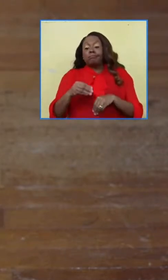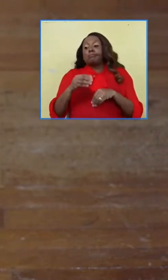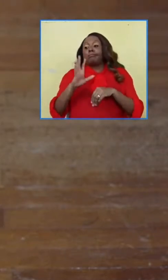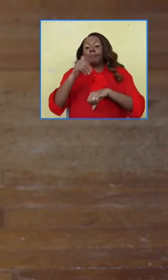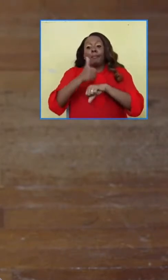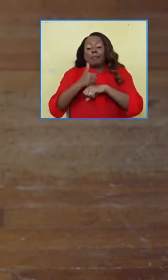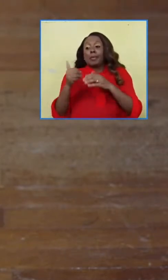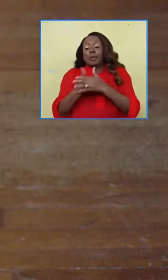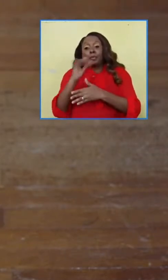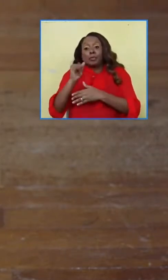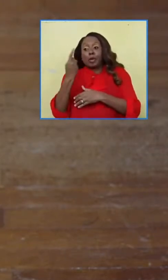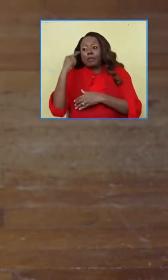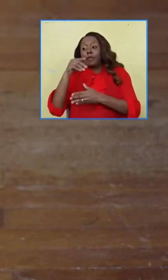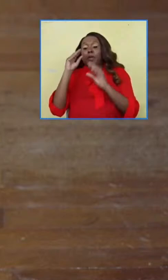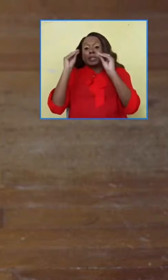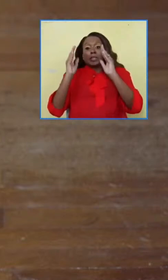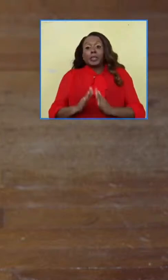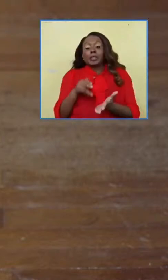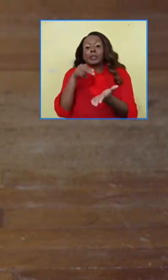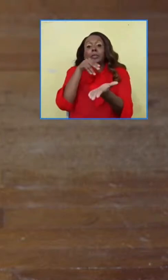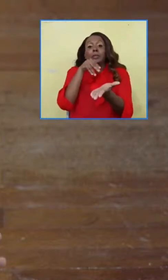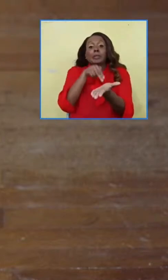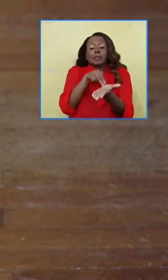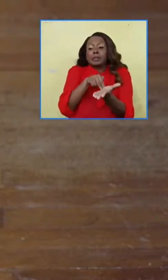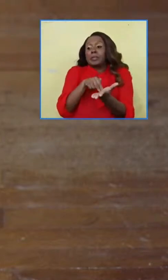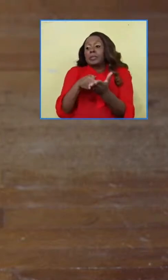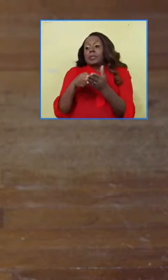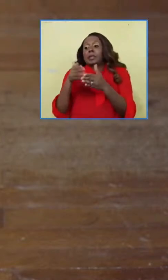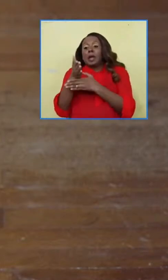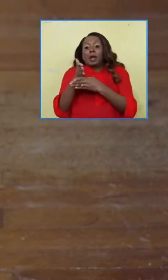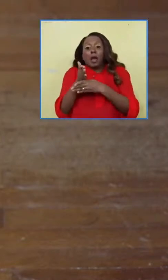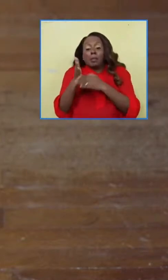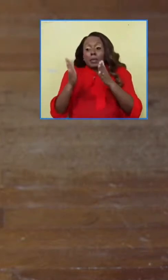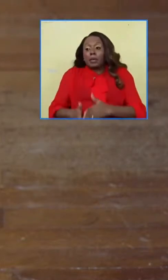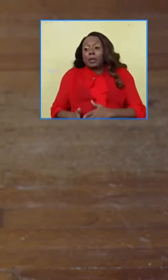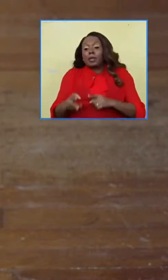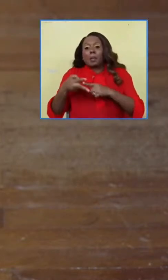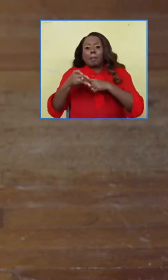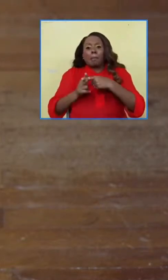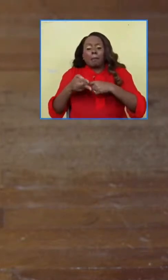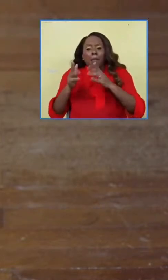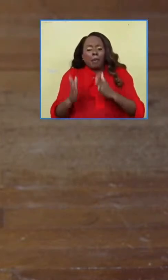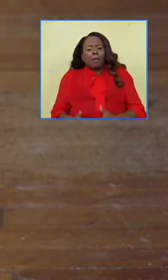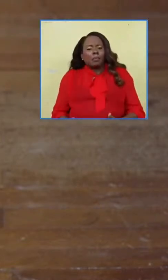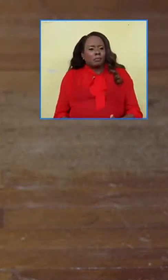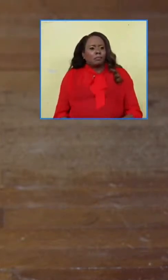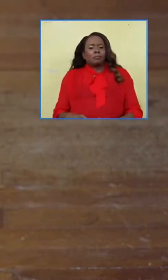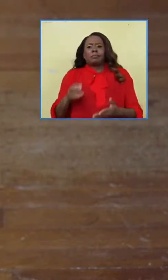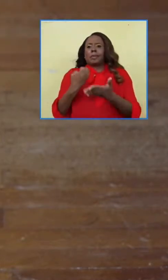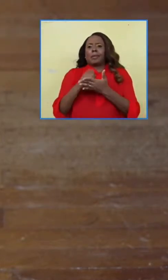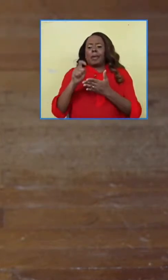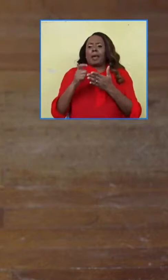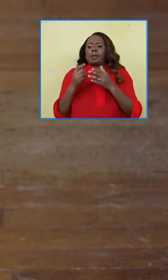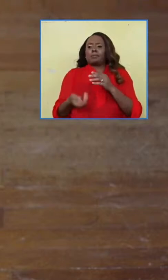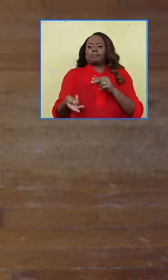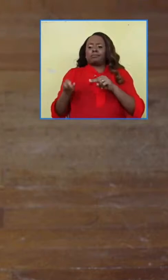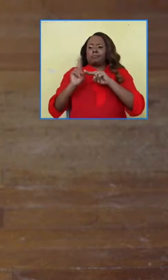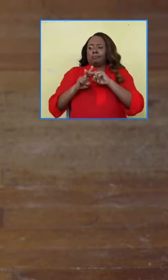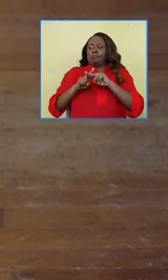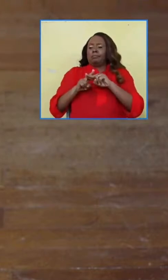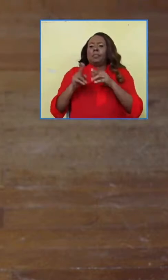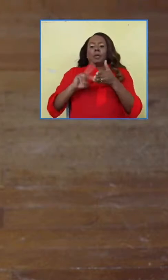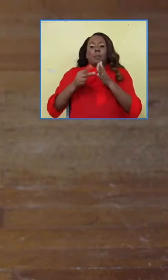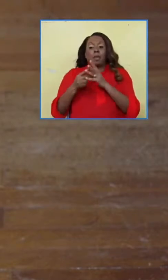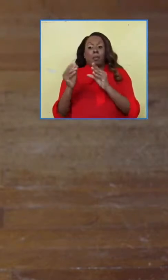for teachers, nurses, carpenters, plumbers, drivers. The economy has to get going. Increase